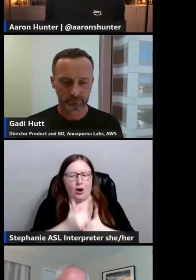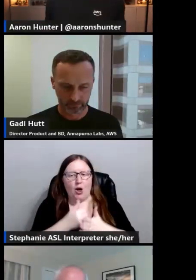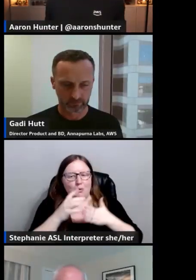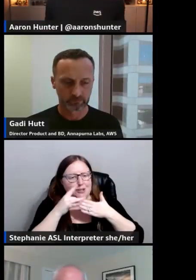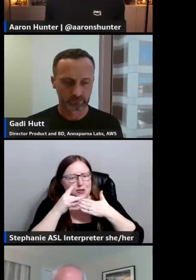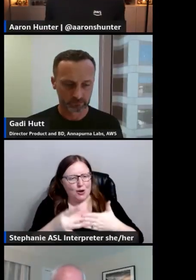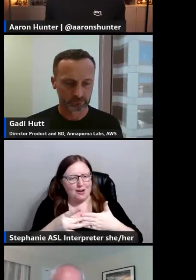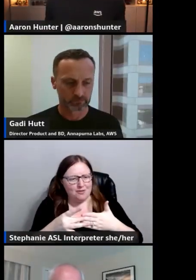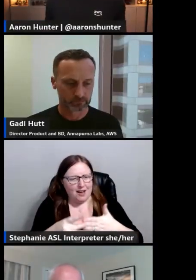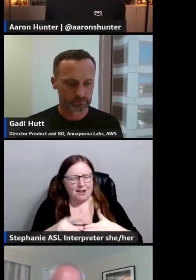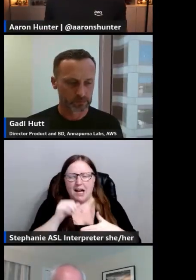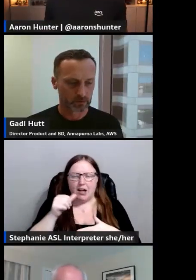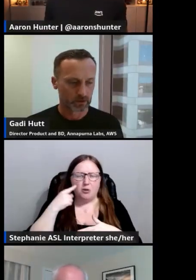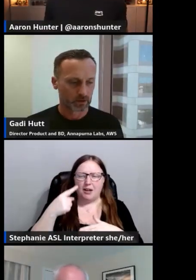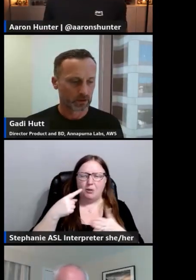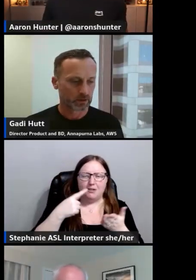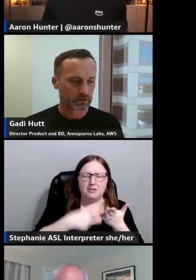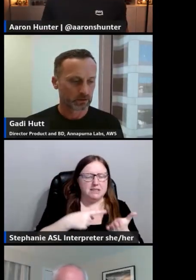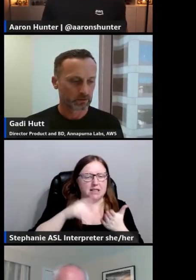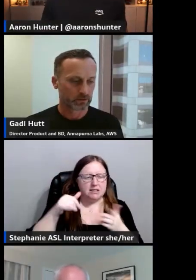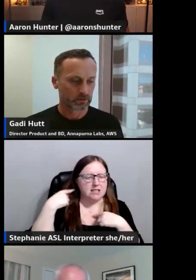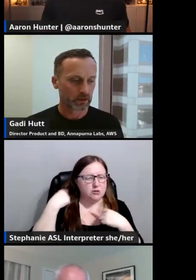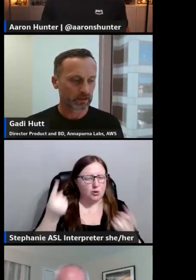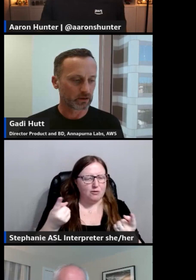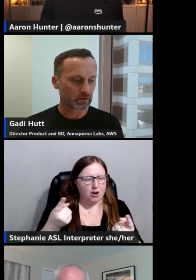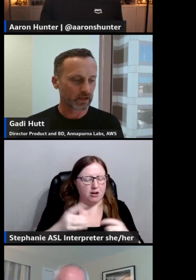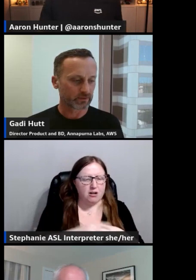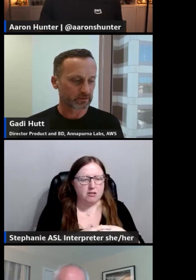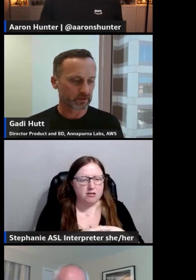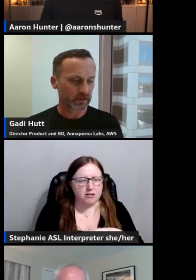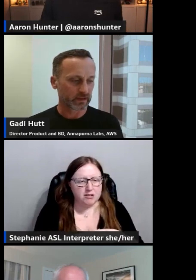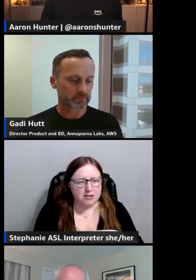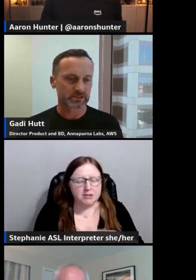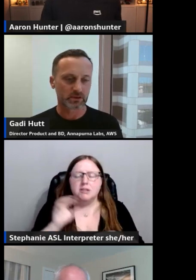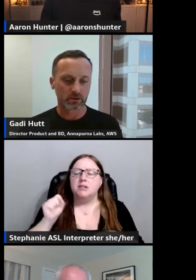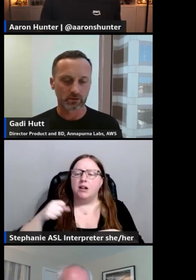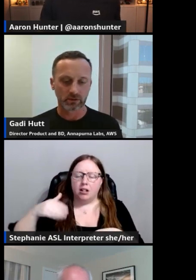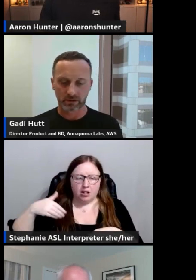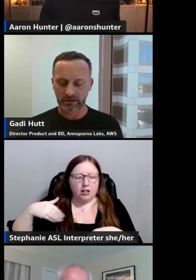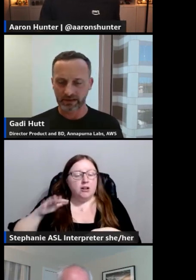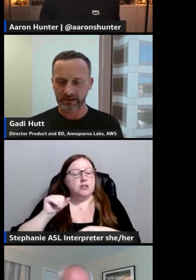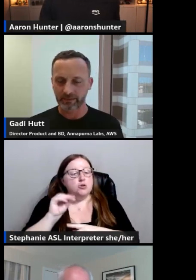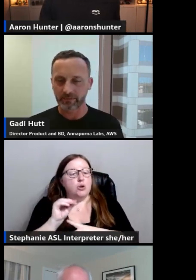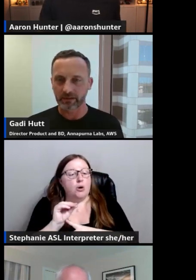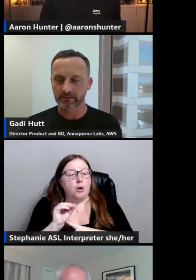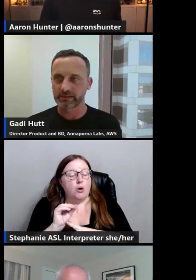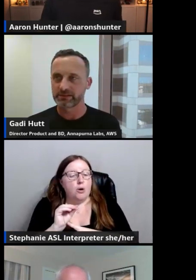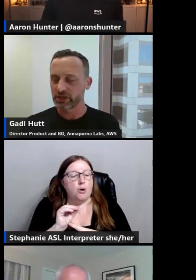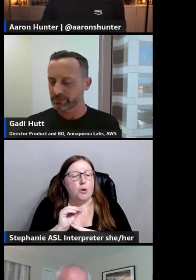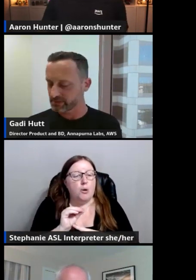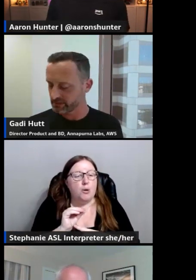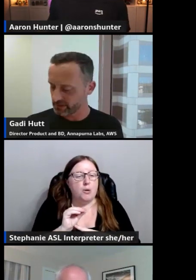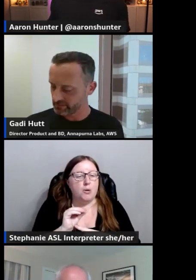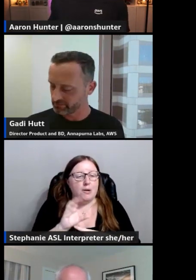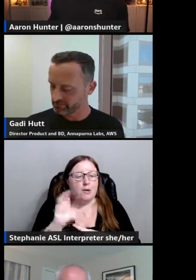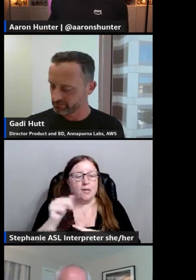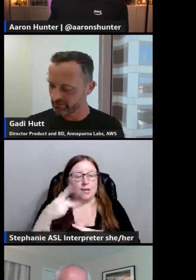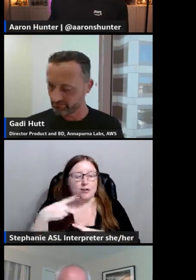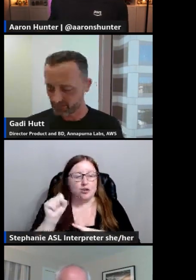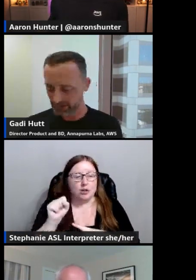I don't think we've touched on it so far in this session. We haven't. So the